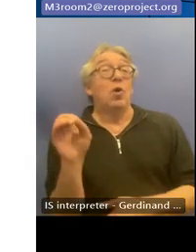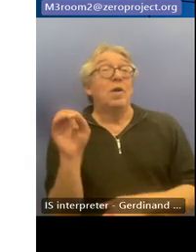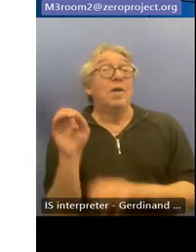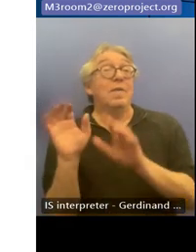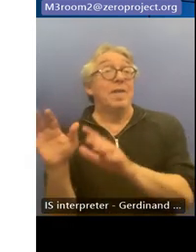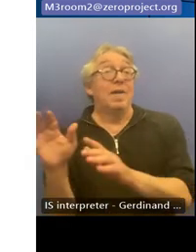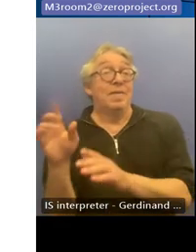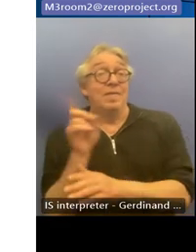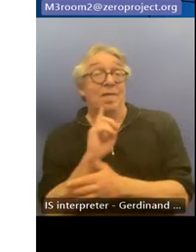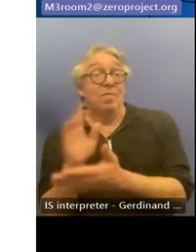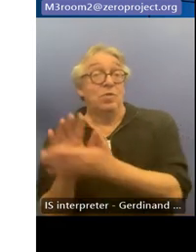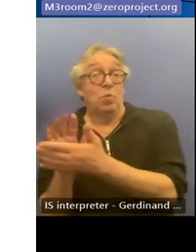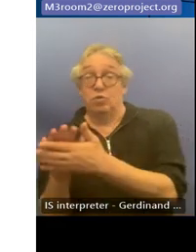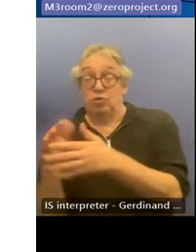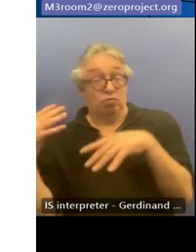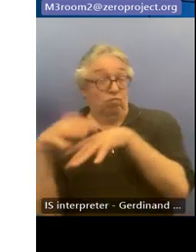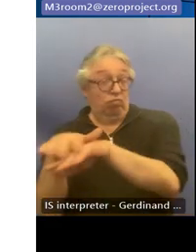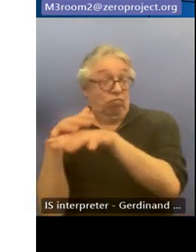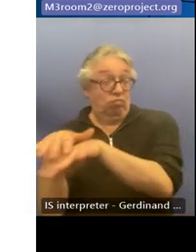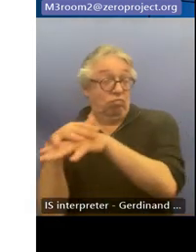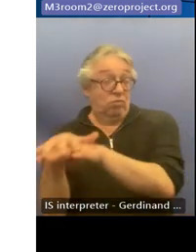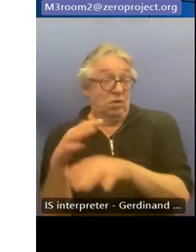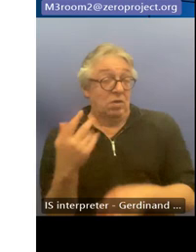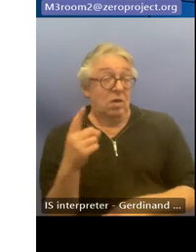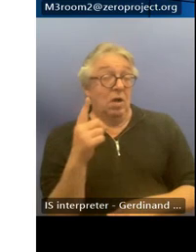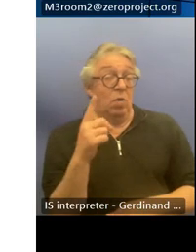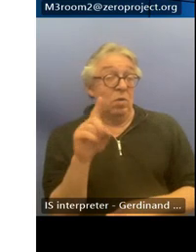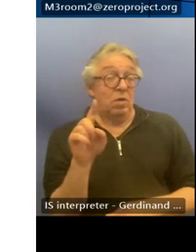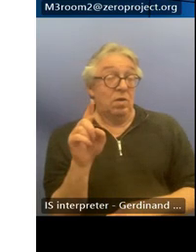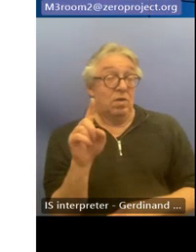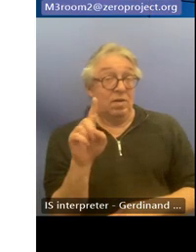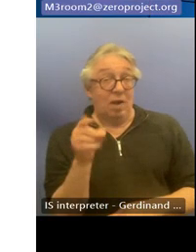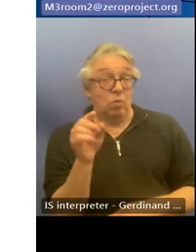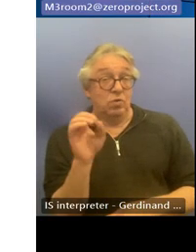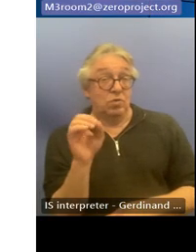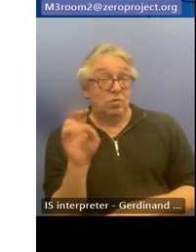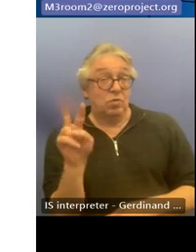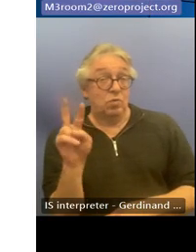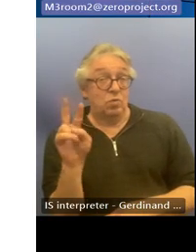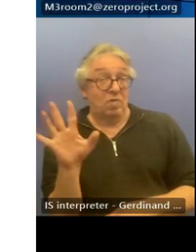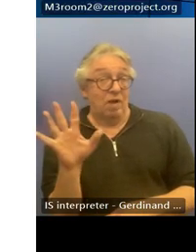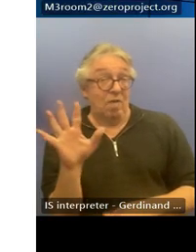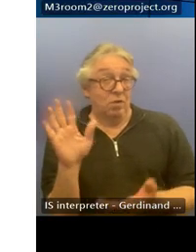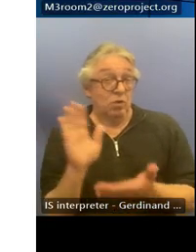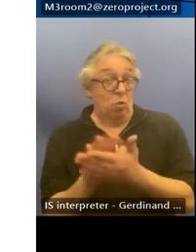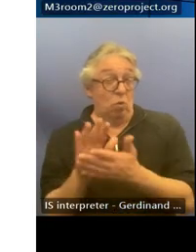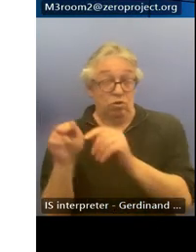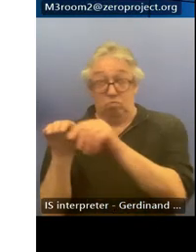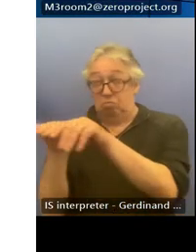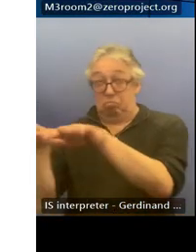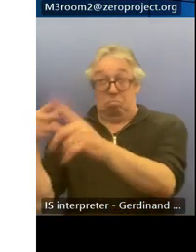1,025 mainstream schools. So, if you can see,